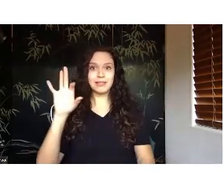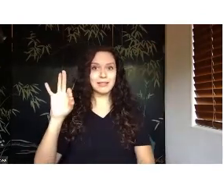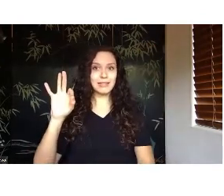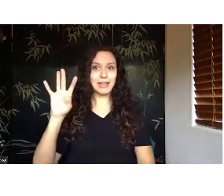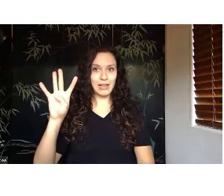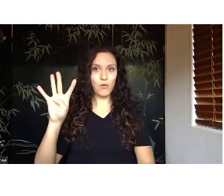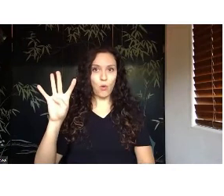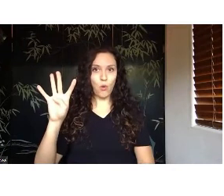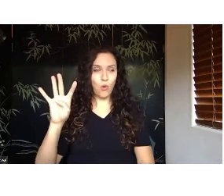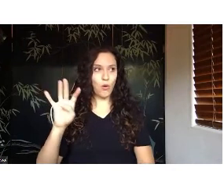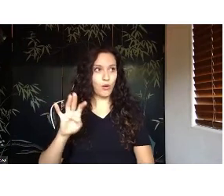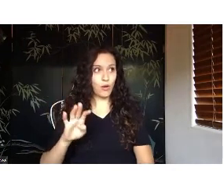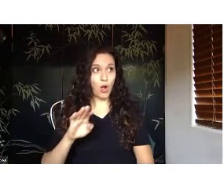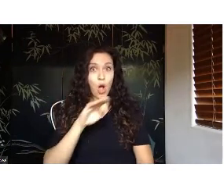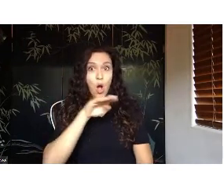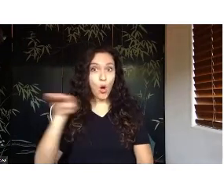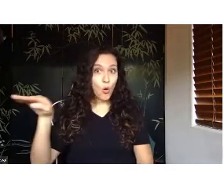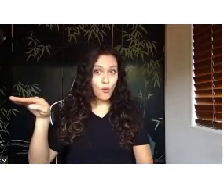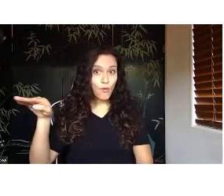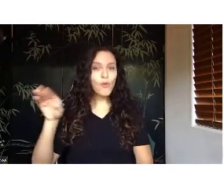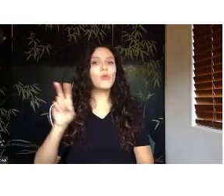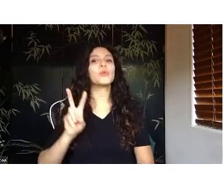this point is 94